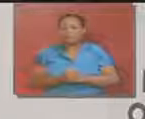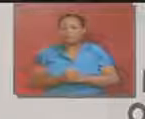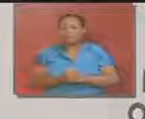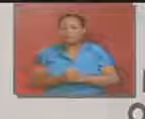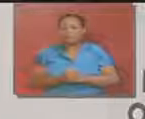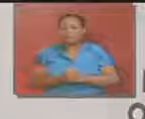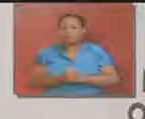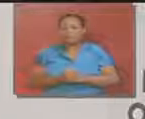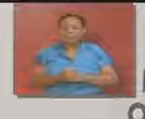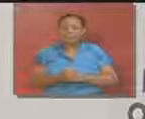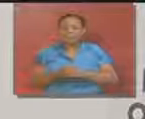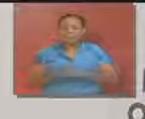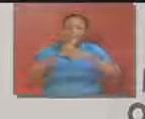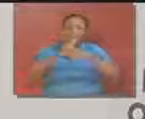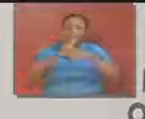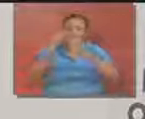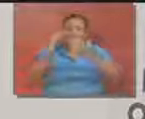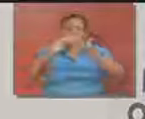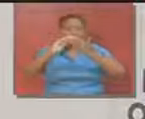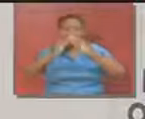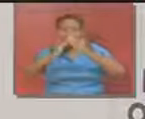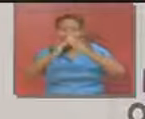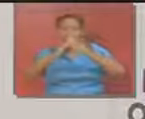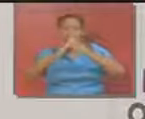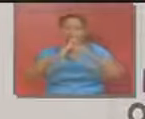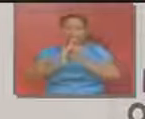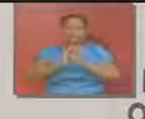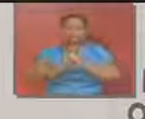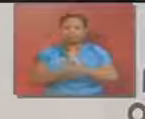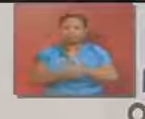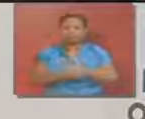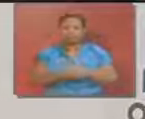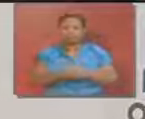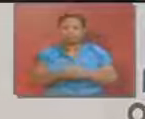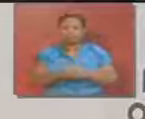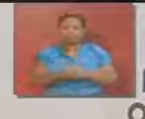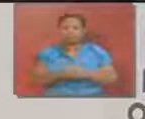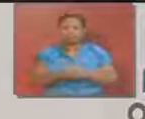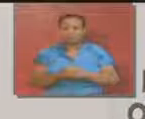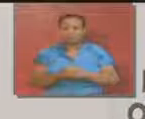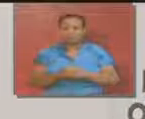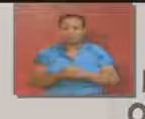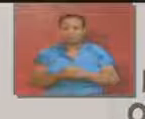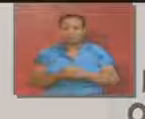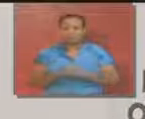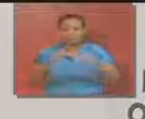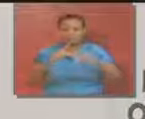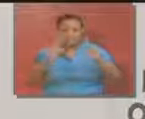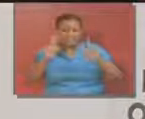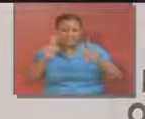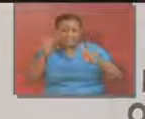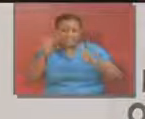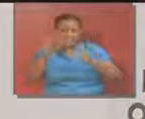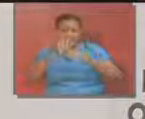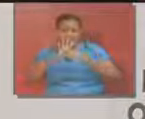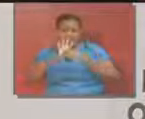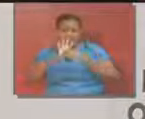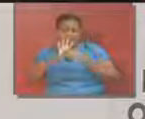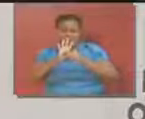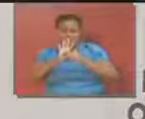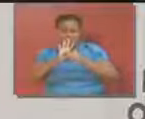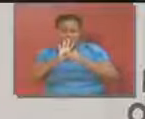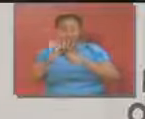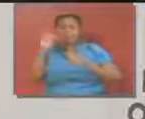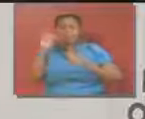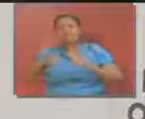cover ourselves. But it's not just that. If COVID is going to be here, we must learn from it. And the thing to think about is that